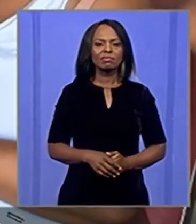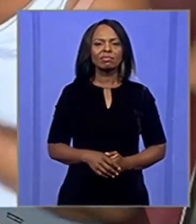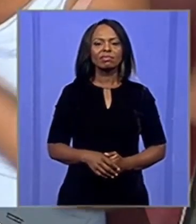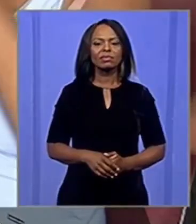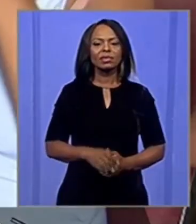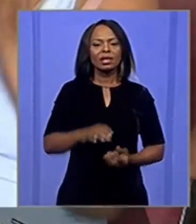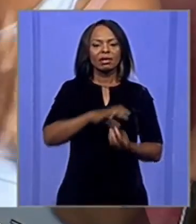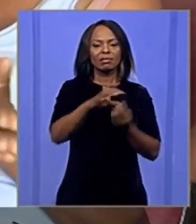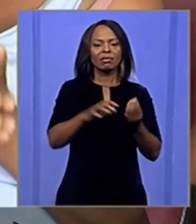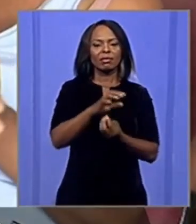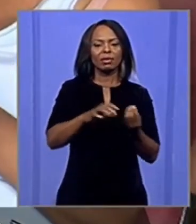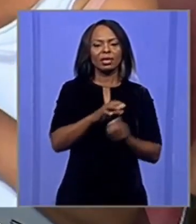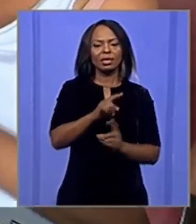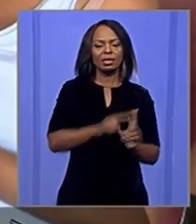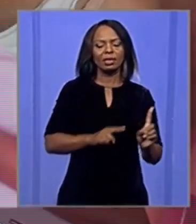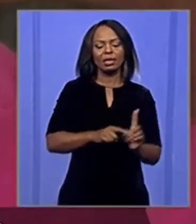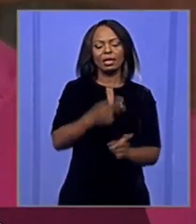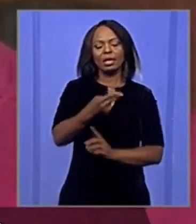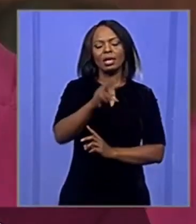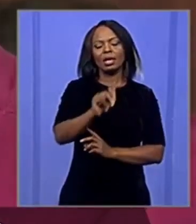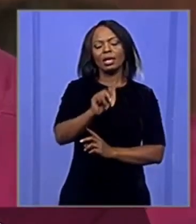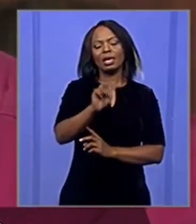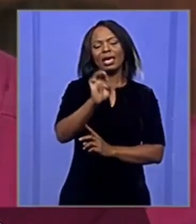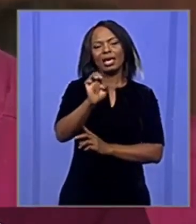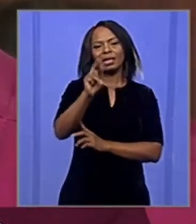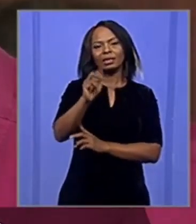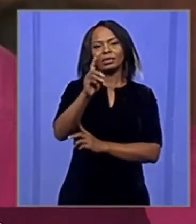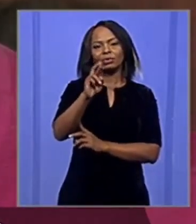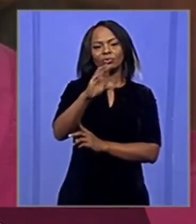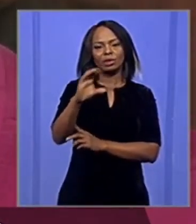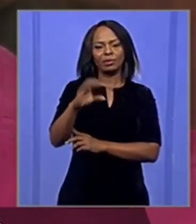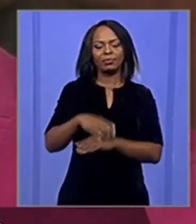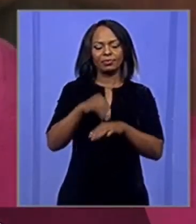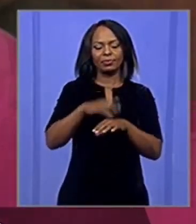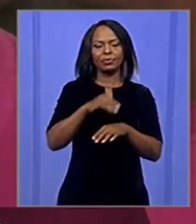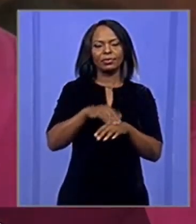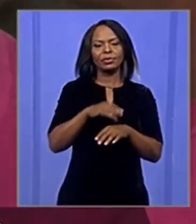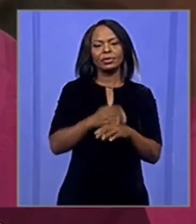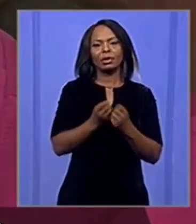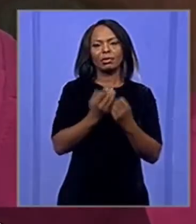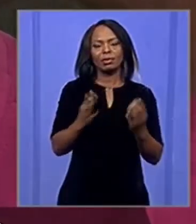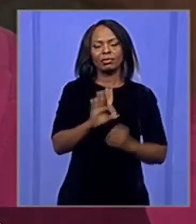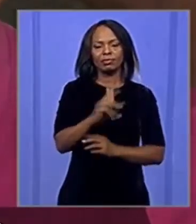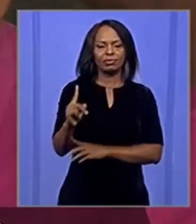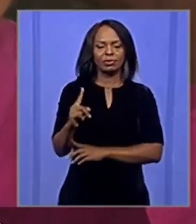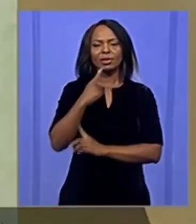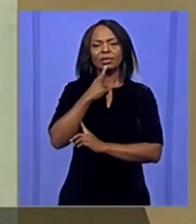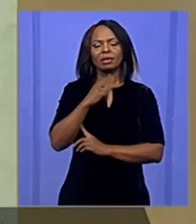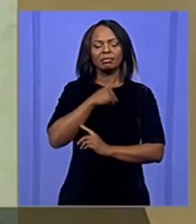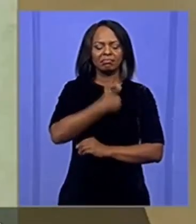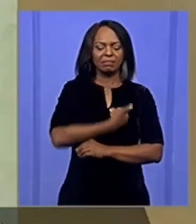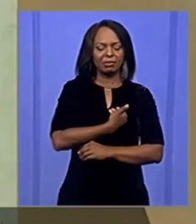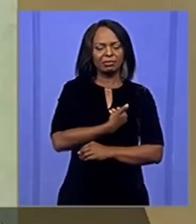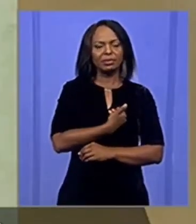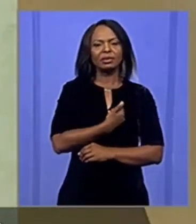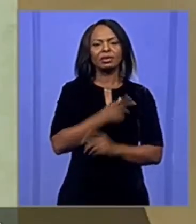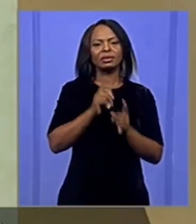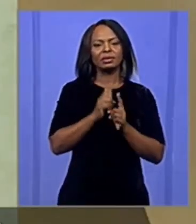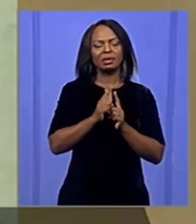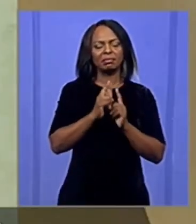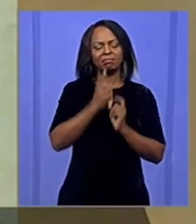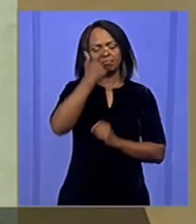Lelapa la ga Bernice Hendricks wa dingwaga di le 39 lwa re le kgobegile marapo mme lo batla dikarabo